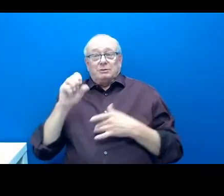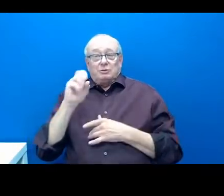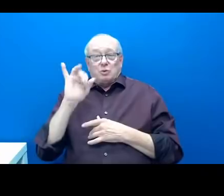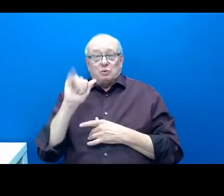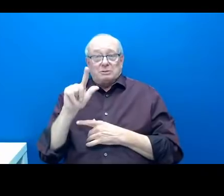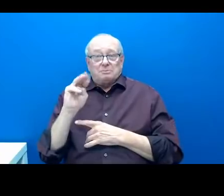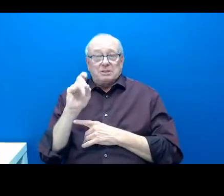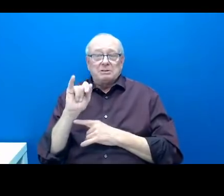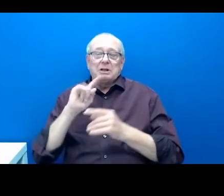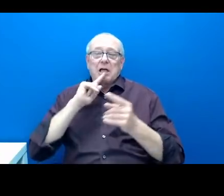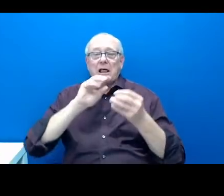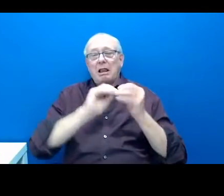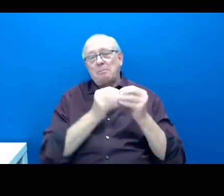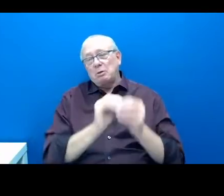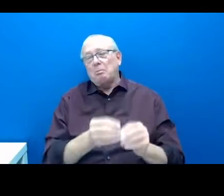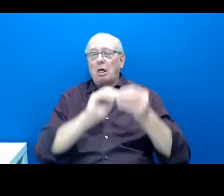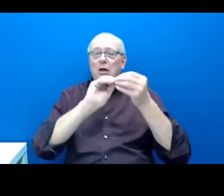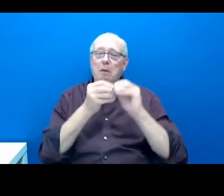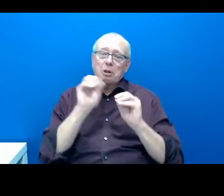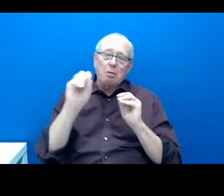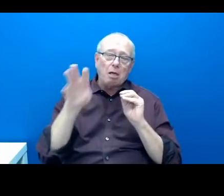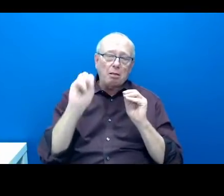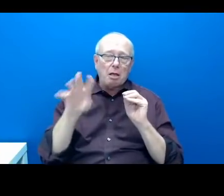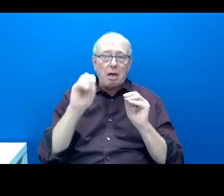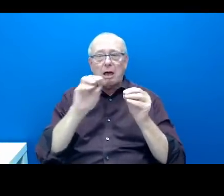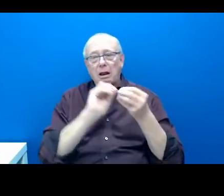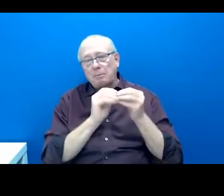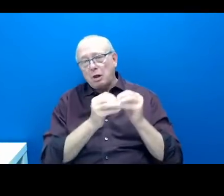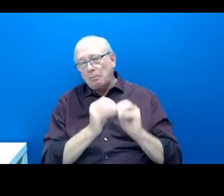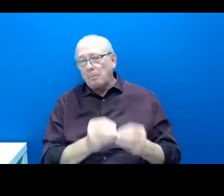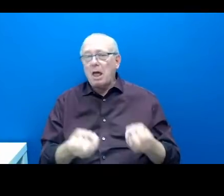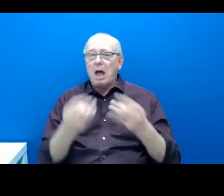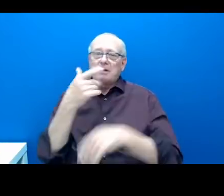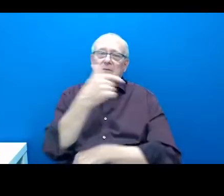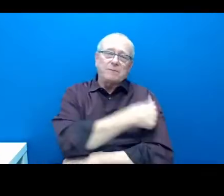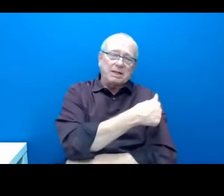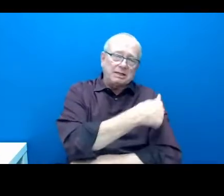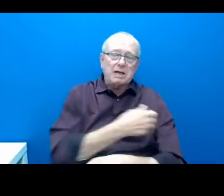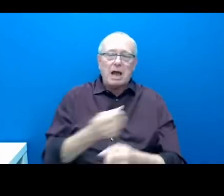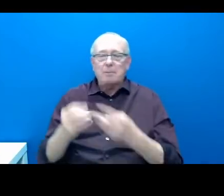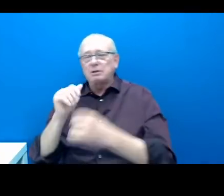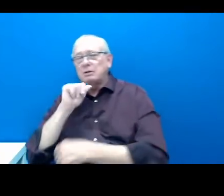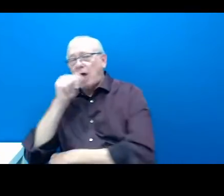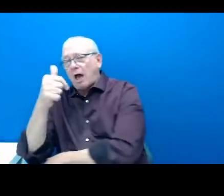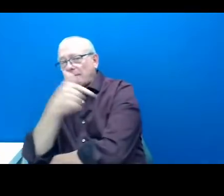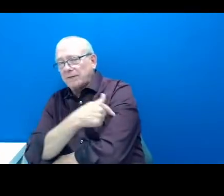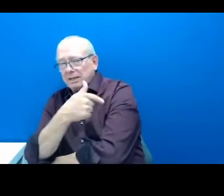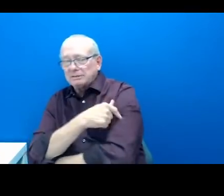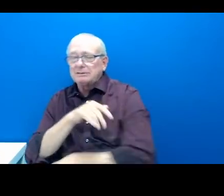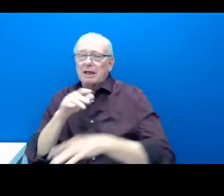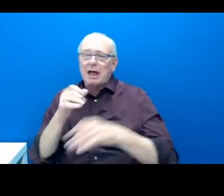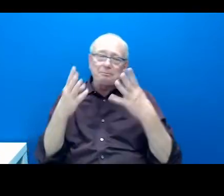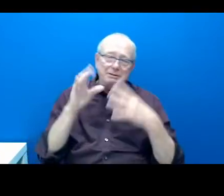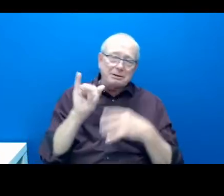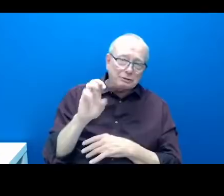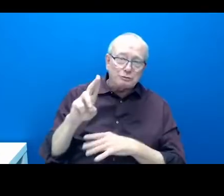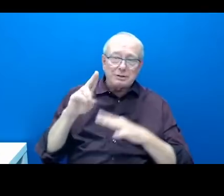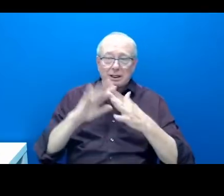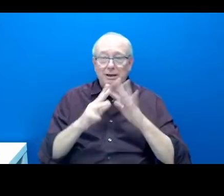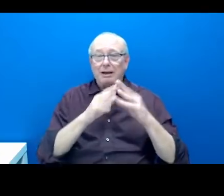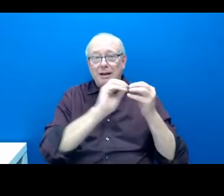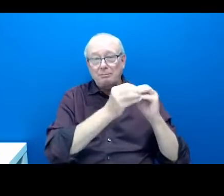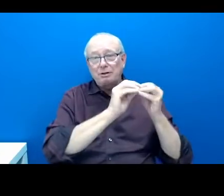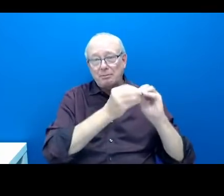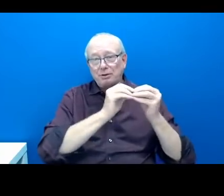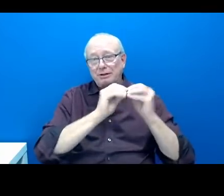been just numbers about how many are vaccinated, how many unvaccinated, how many in ICU, how many we have in the hospital. But I